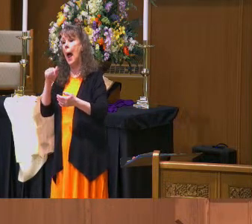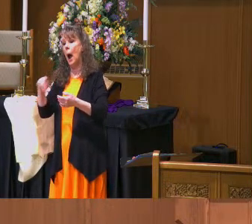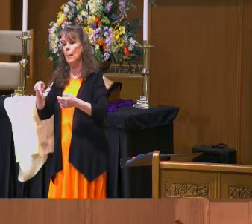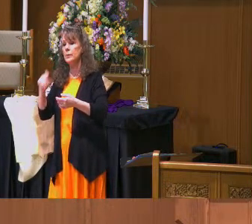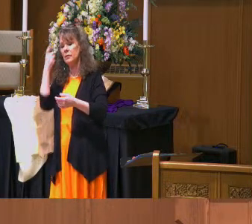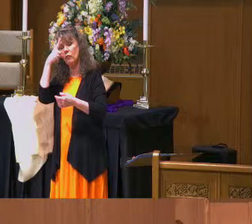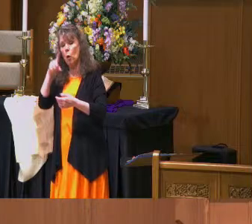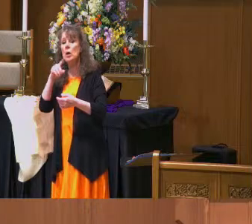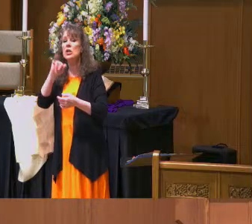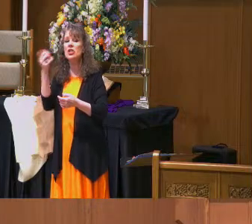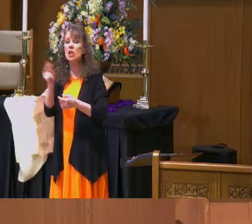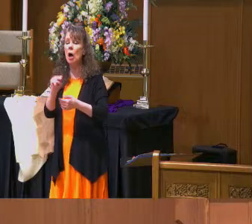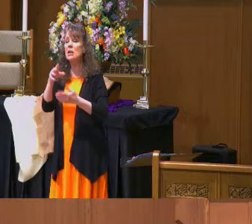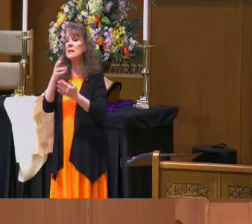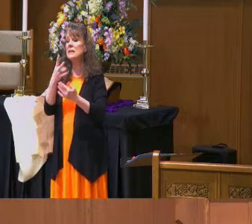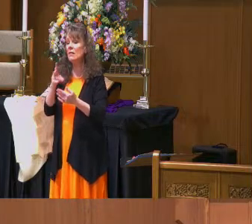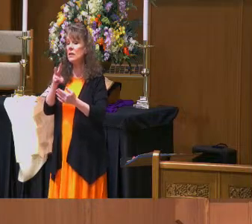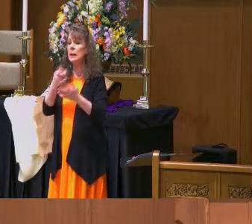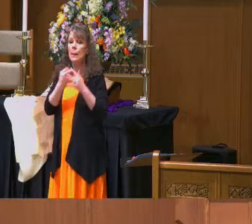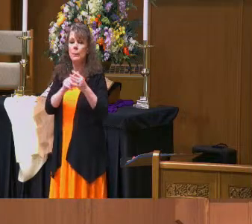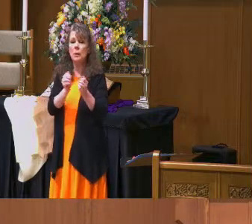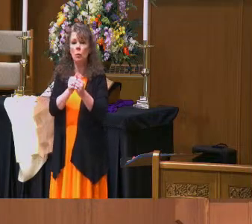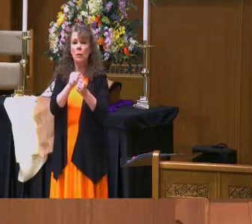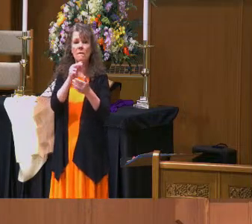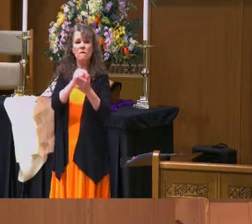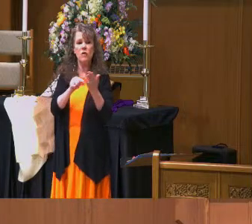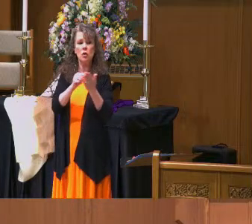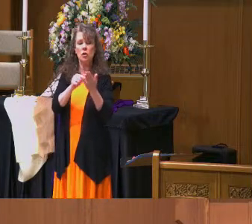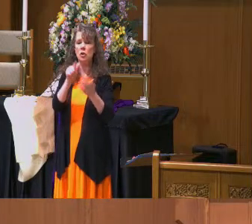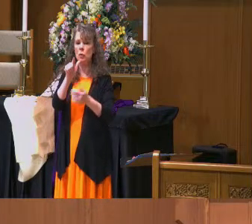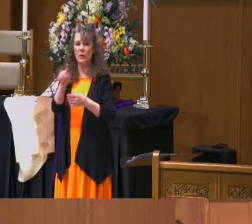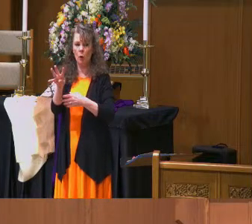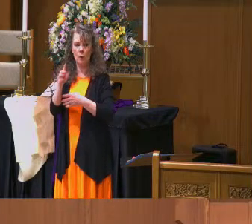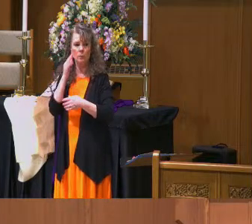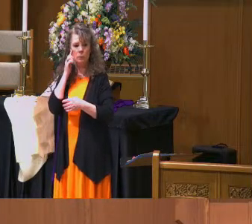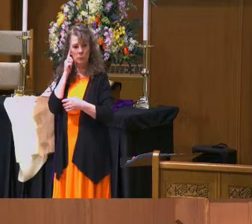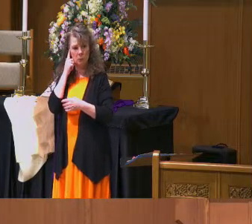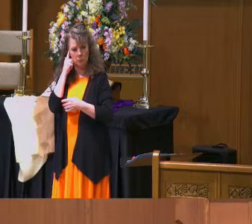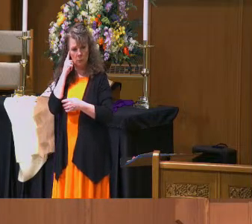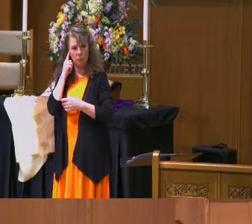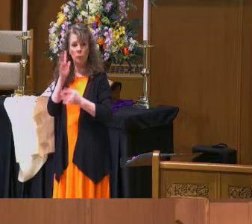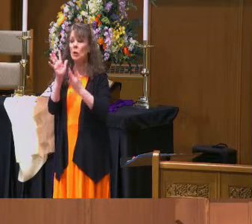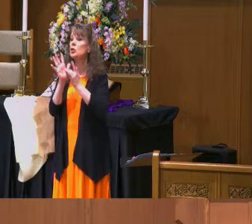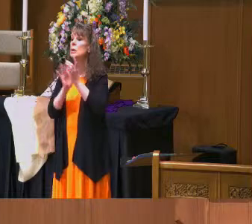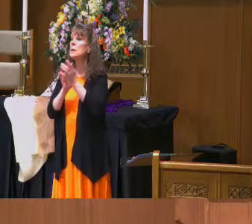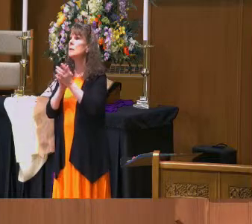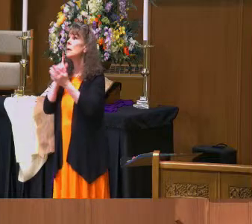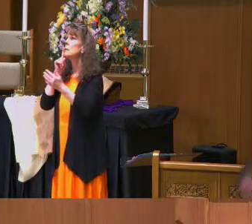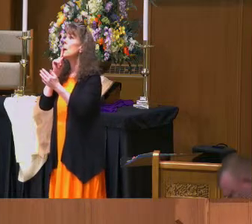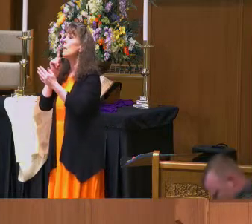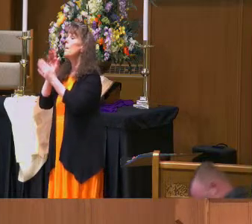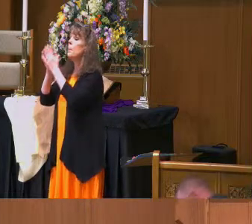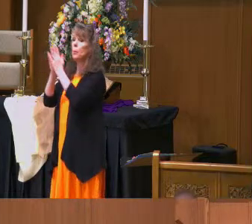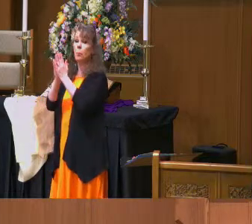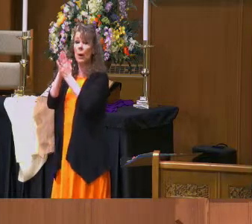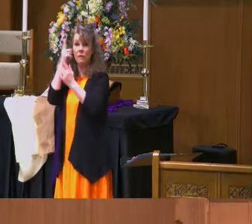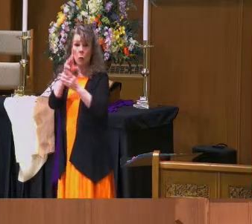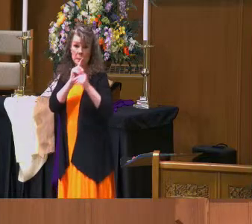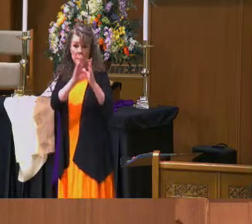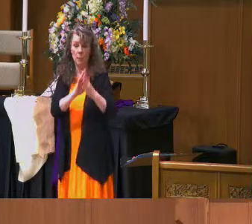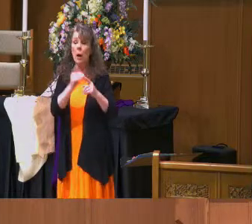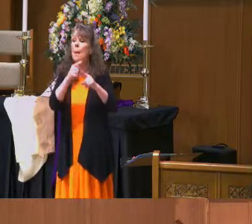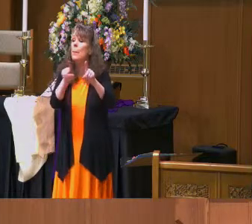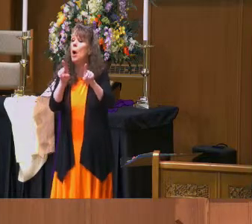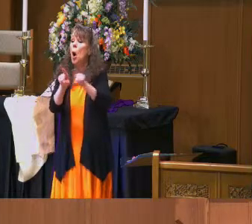John 17, beginning with verse 24. Jesus prays this prayer for the disciples, but here's the deal.